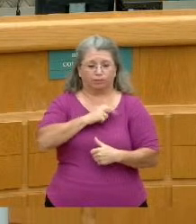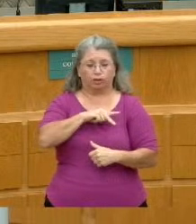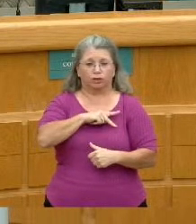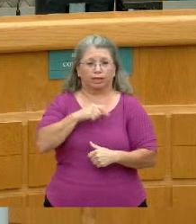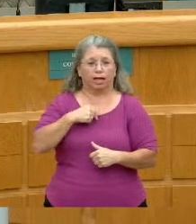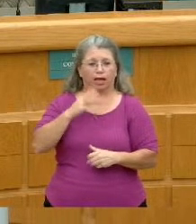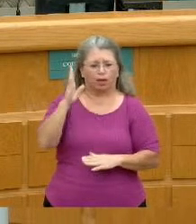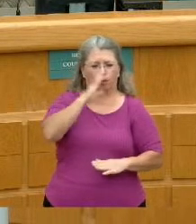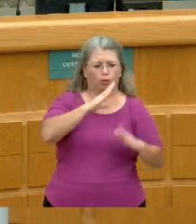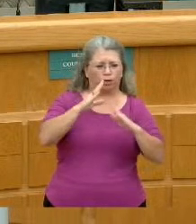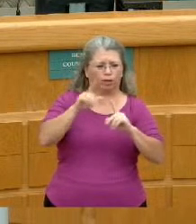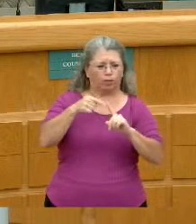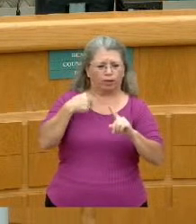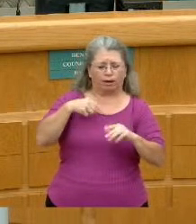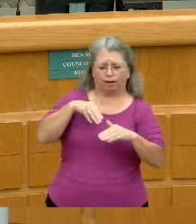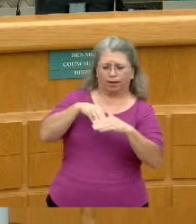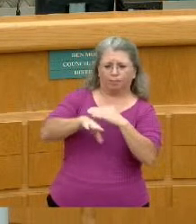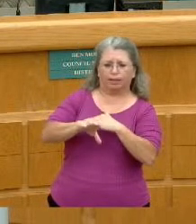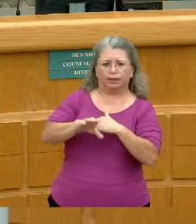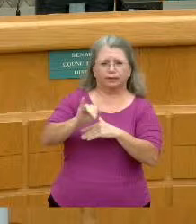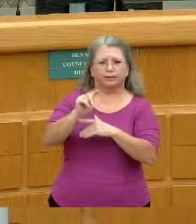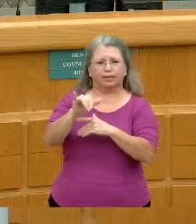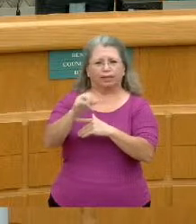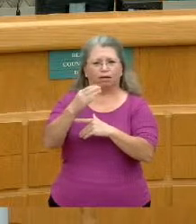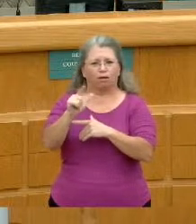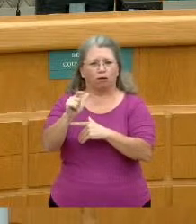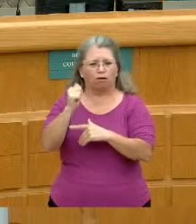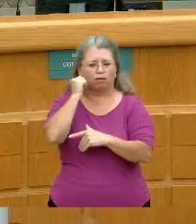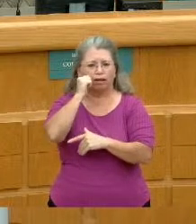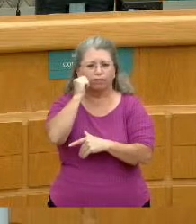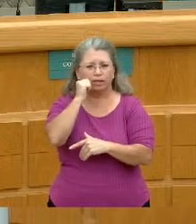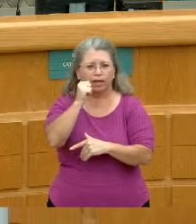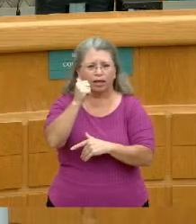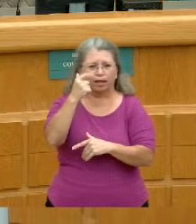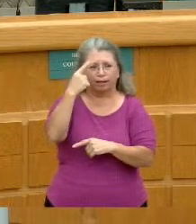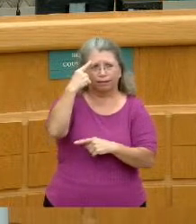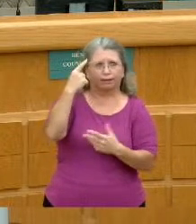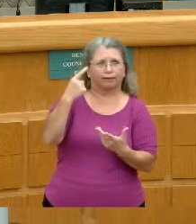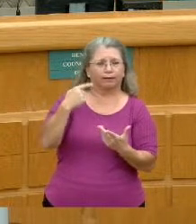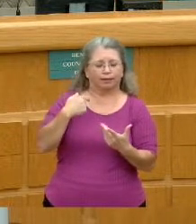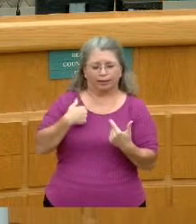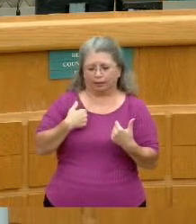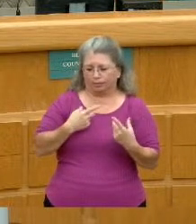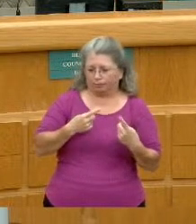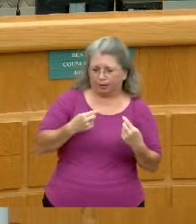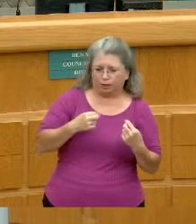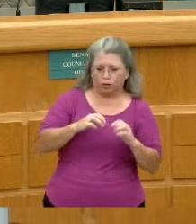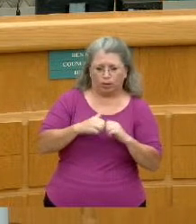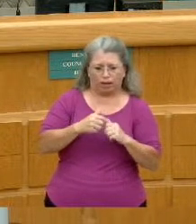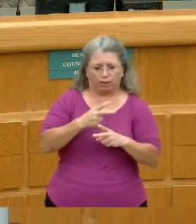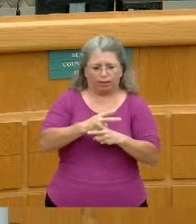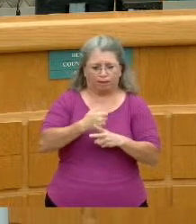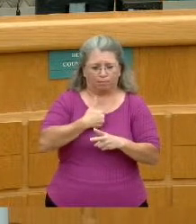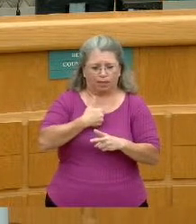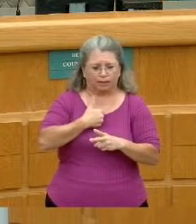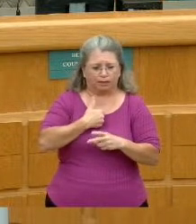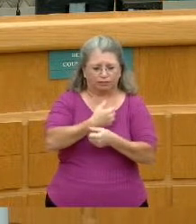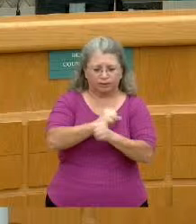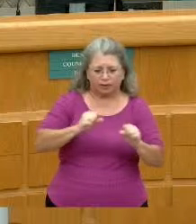City Hall each day, right, thinking, what am I going to do to stay safe and stay